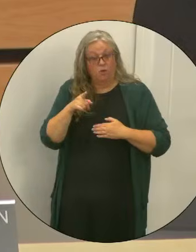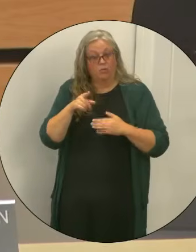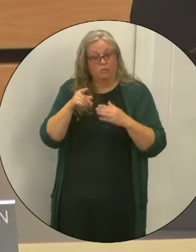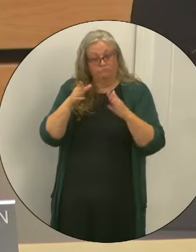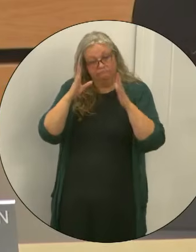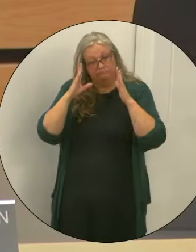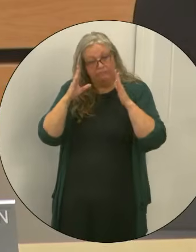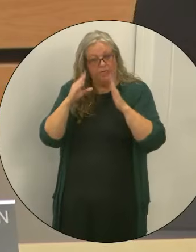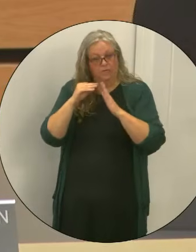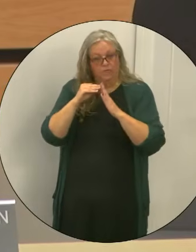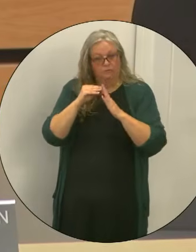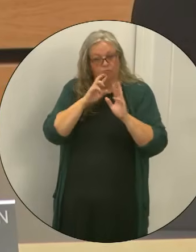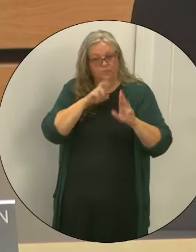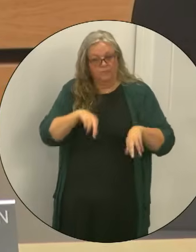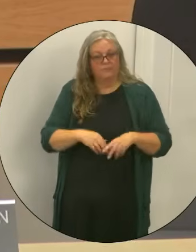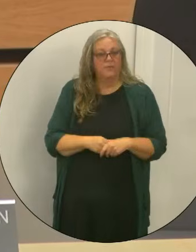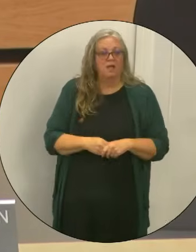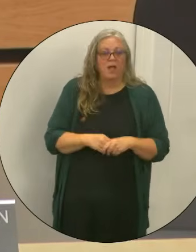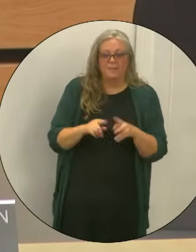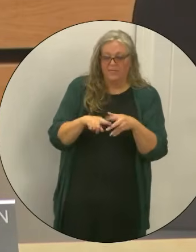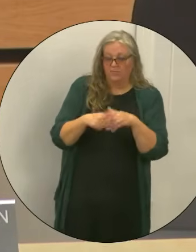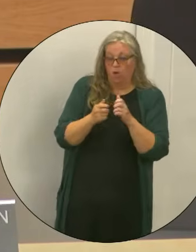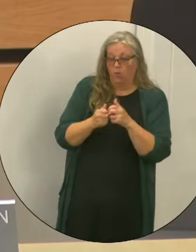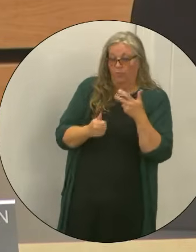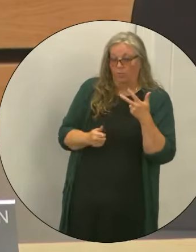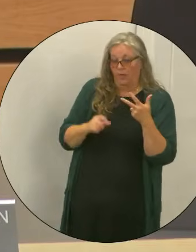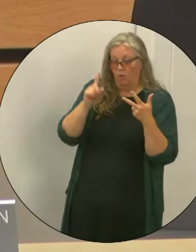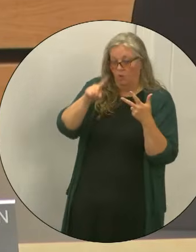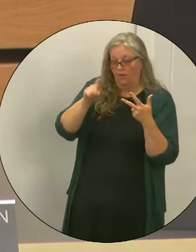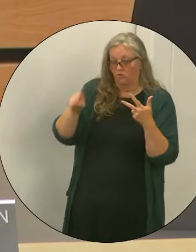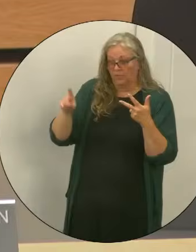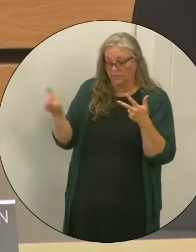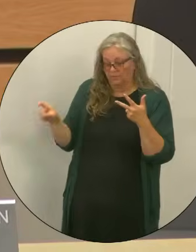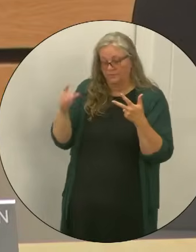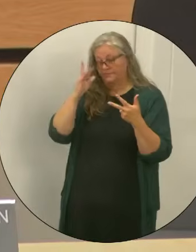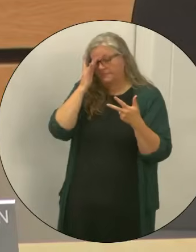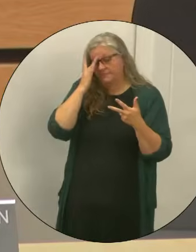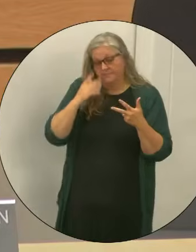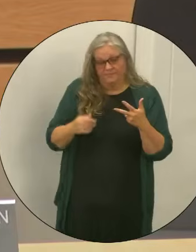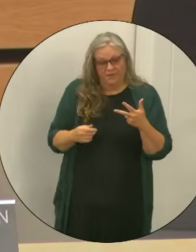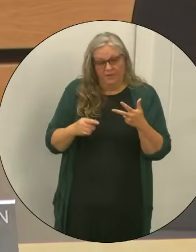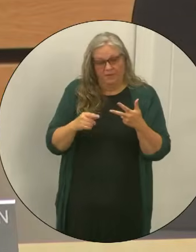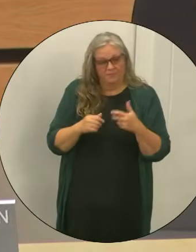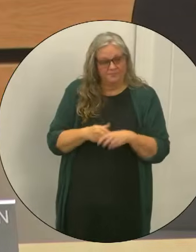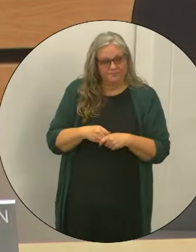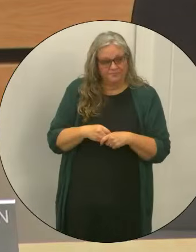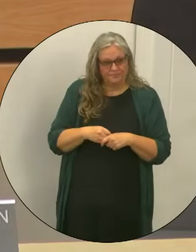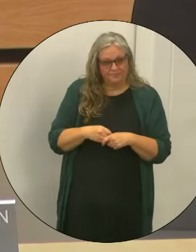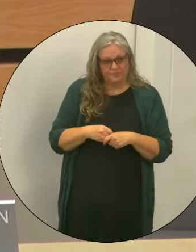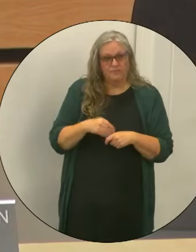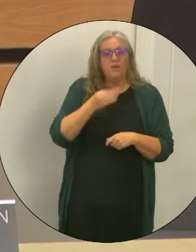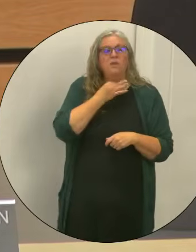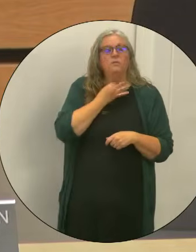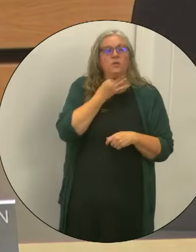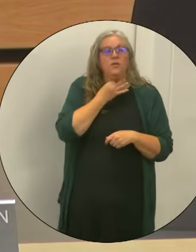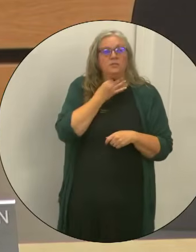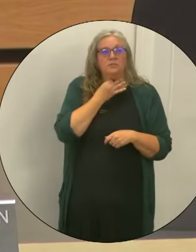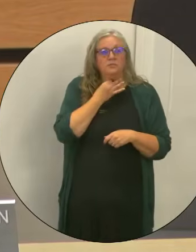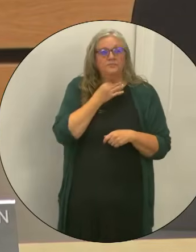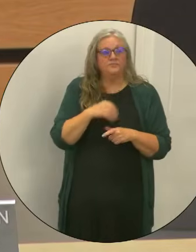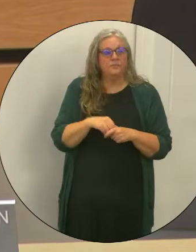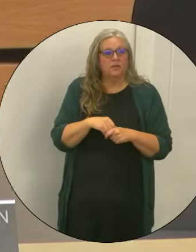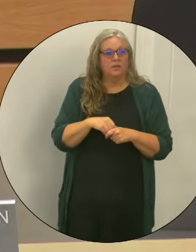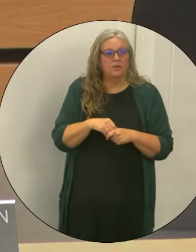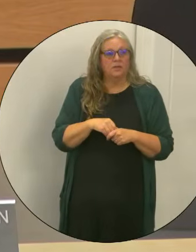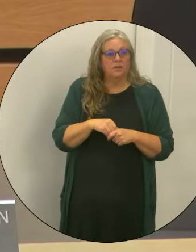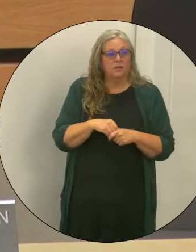will try to start with 3, and then I'll put myself back in the queue. He's smiling. Okay. So I'm curious because of the